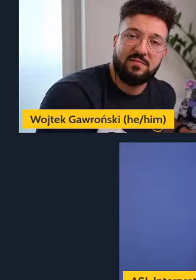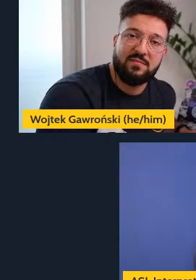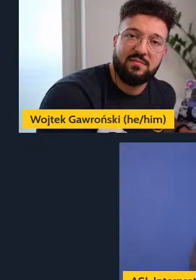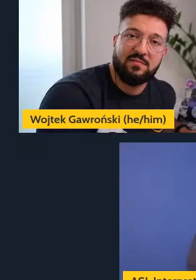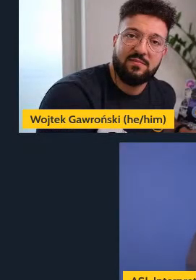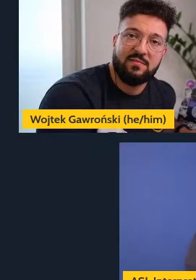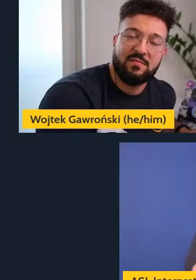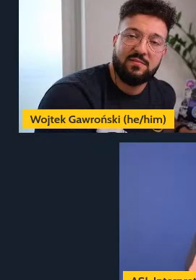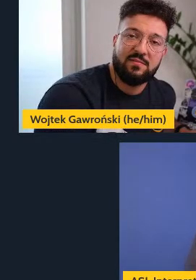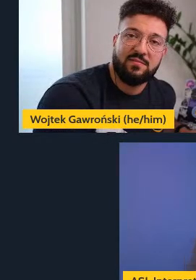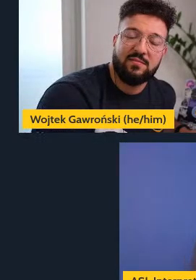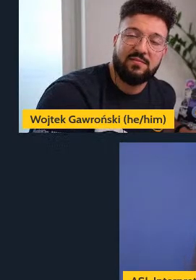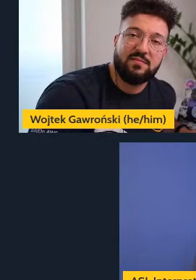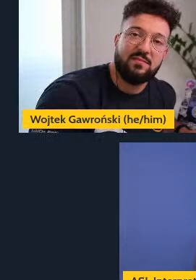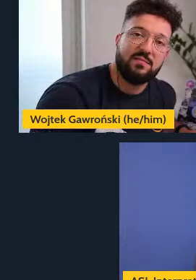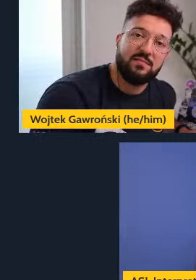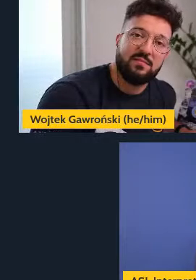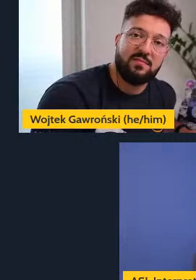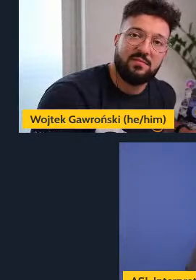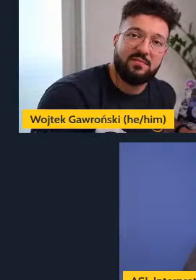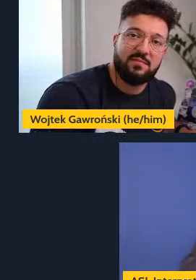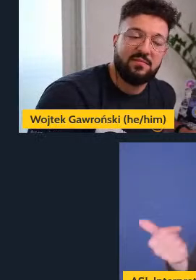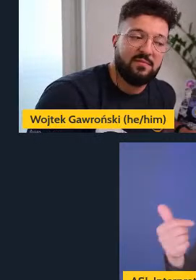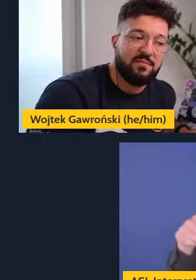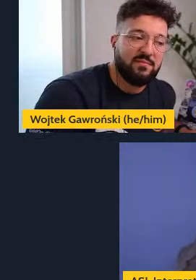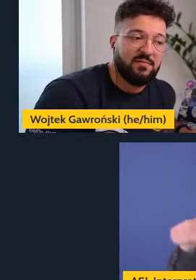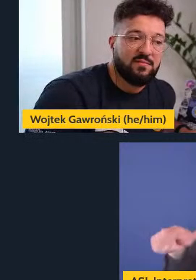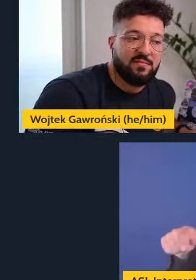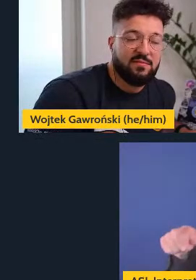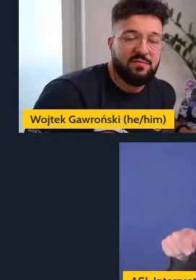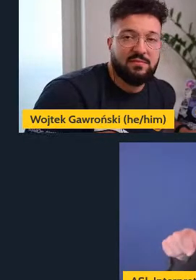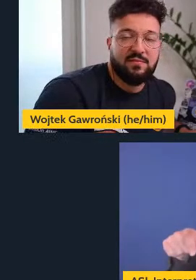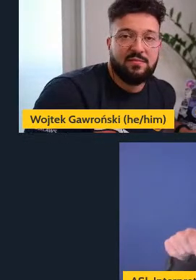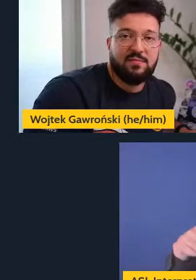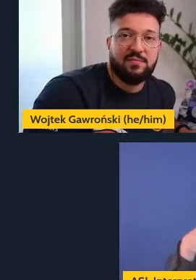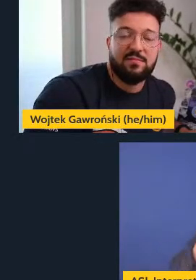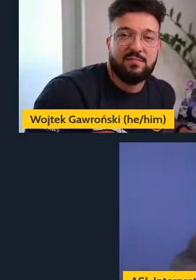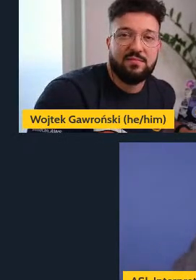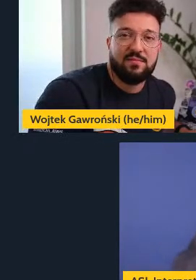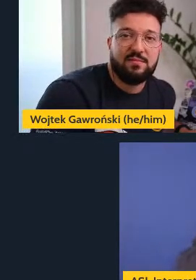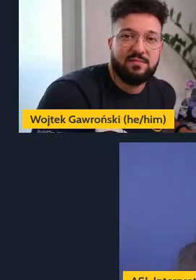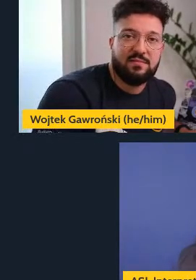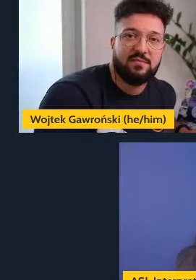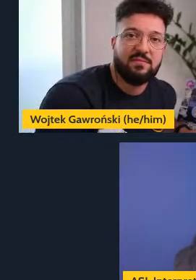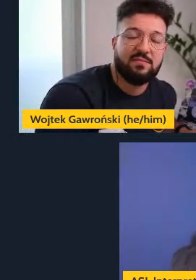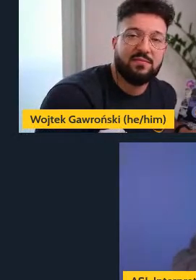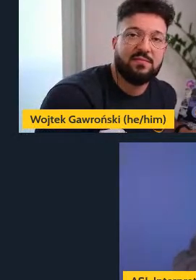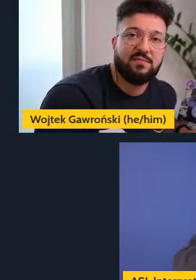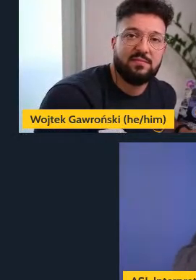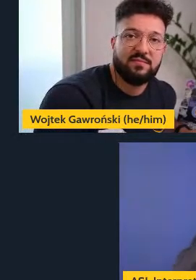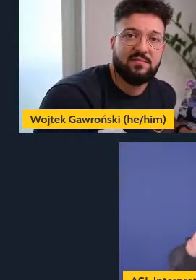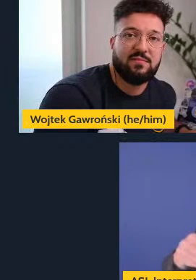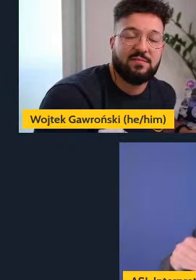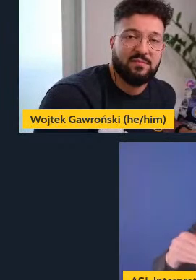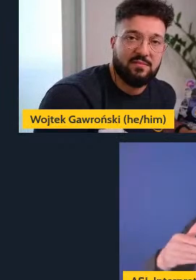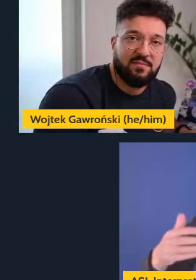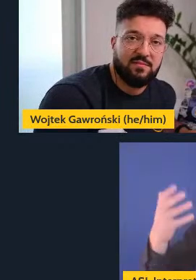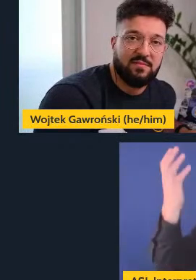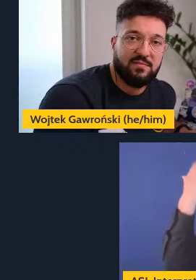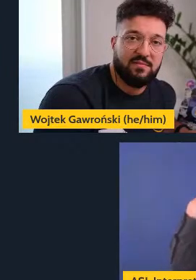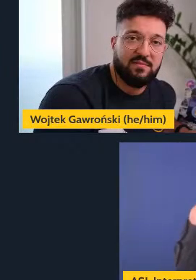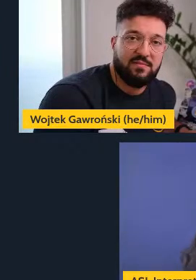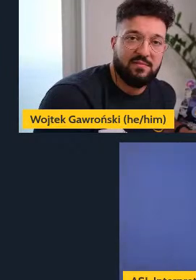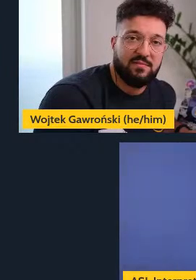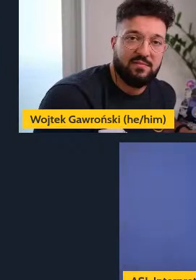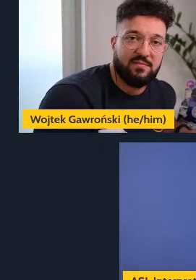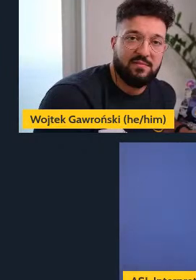bindings of sorts for the other languages. The problem is the documentation often used to be, and I say used to be because